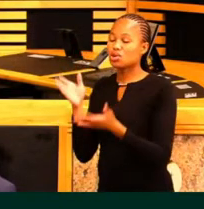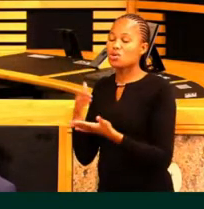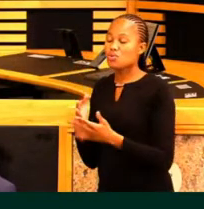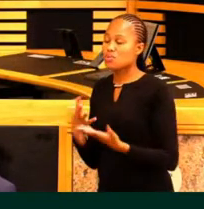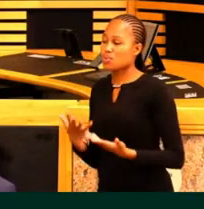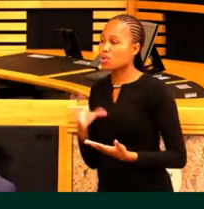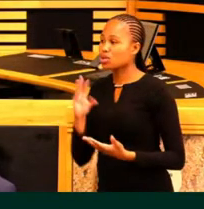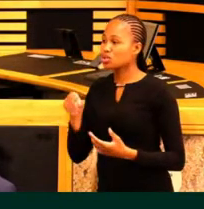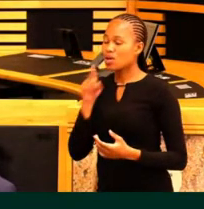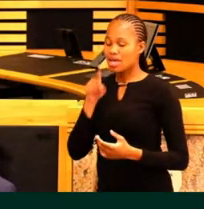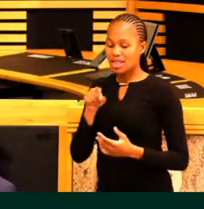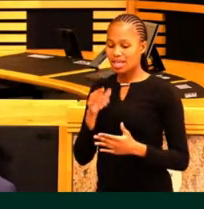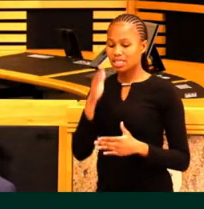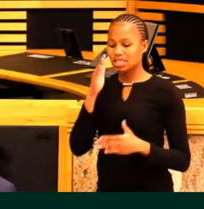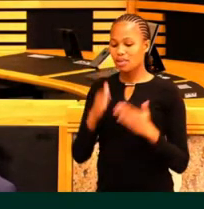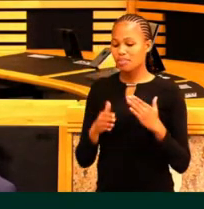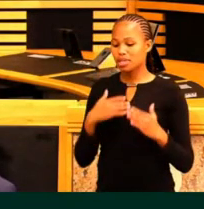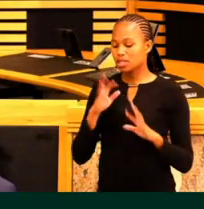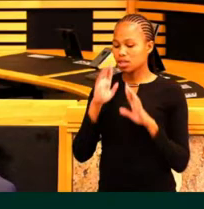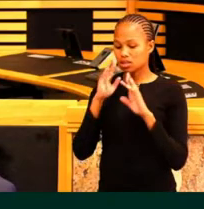launder Lake